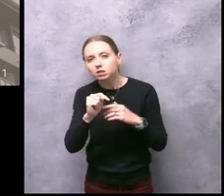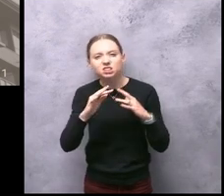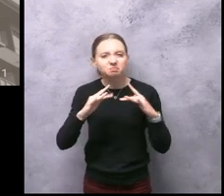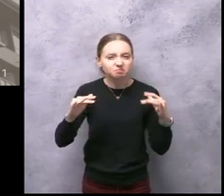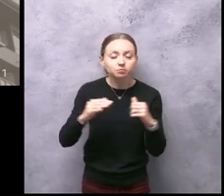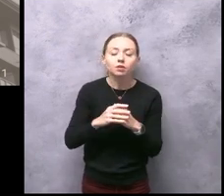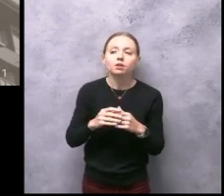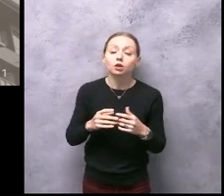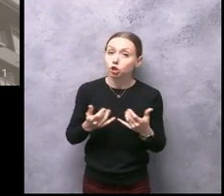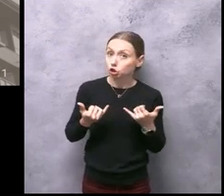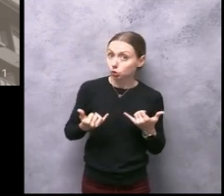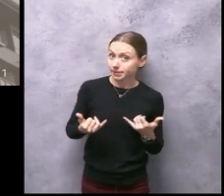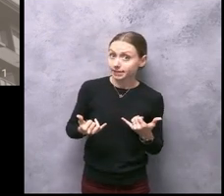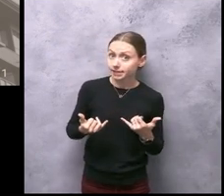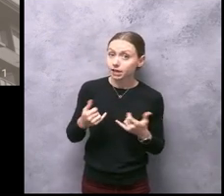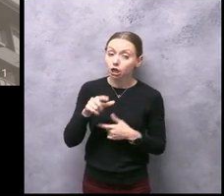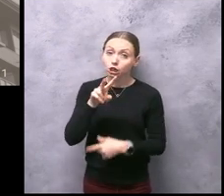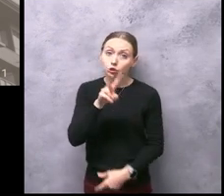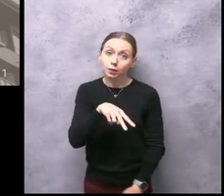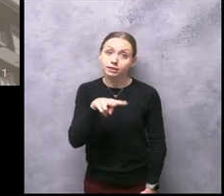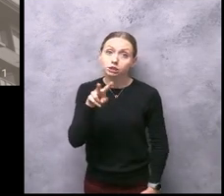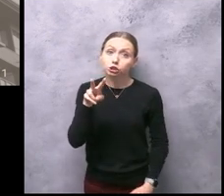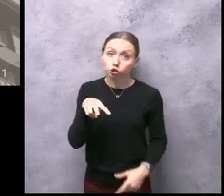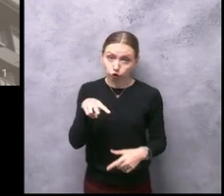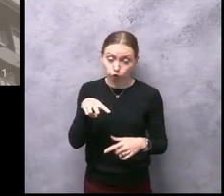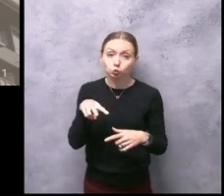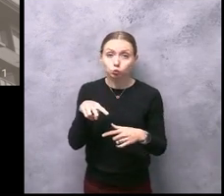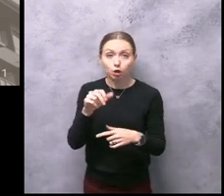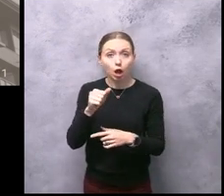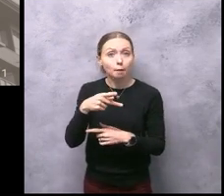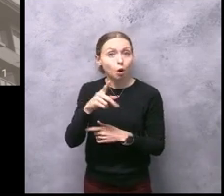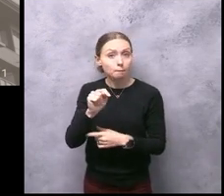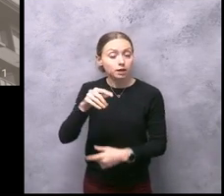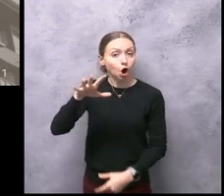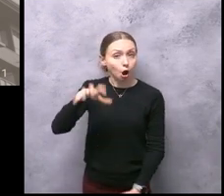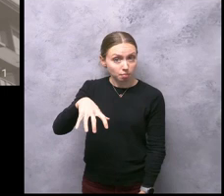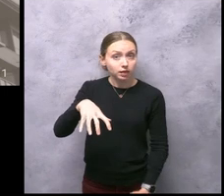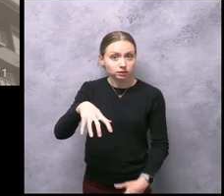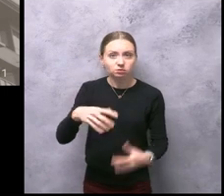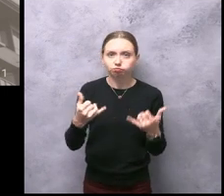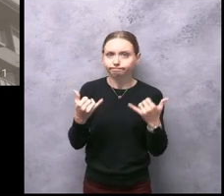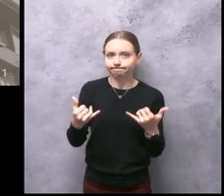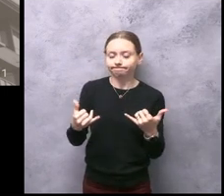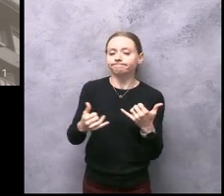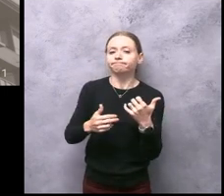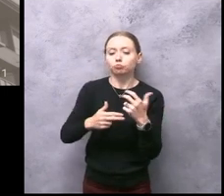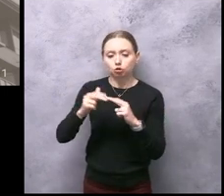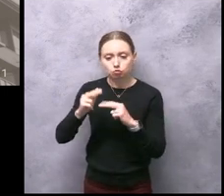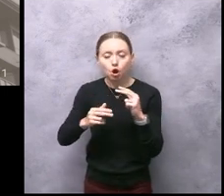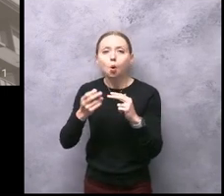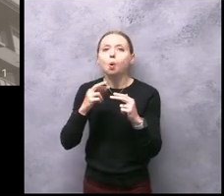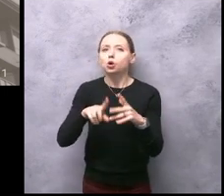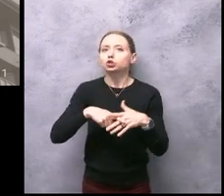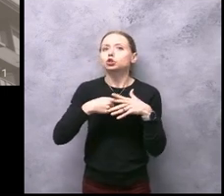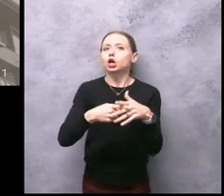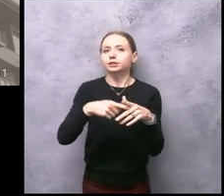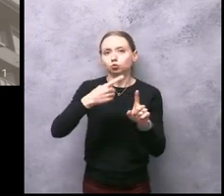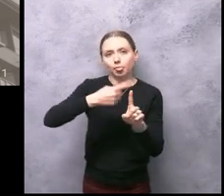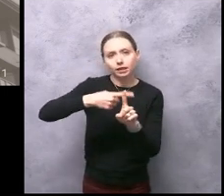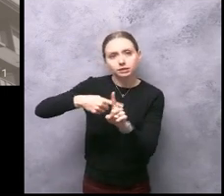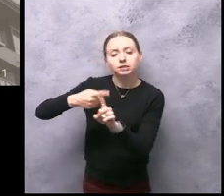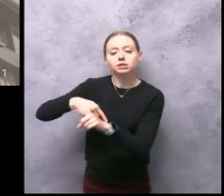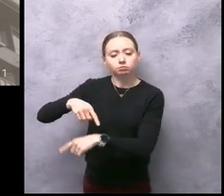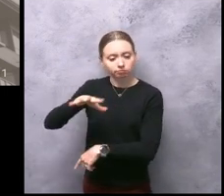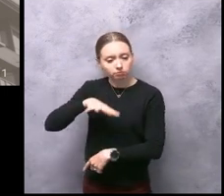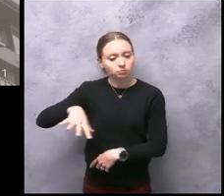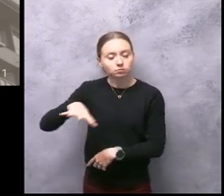well, currently there are 22 complexes, apartment complexes, under construction or leasing up throughout the district.